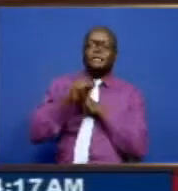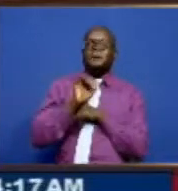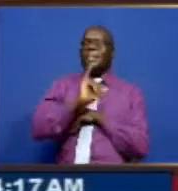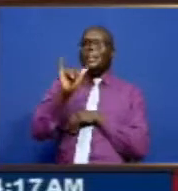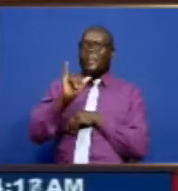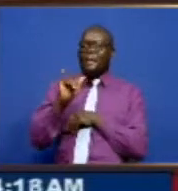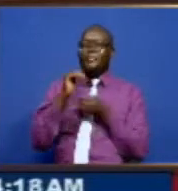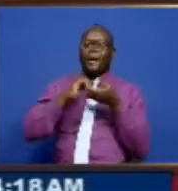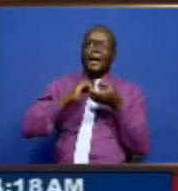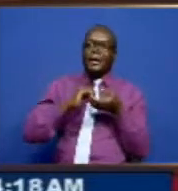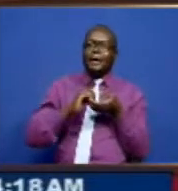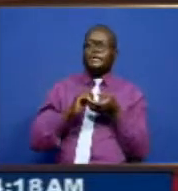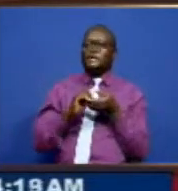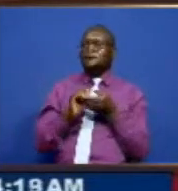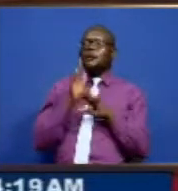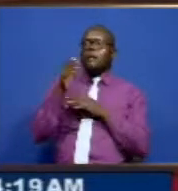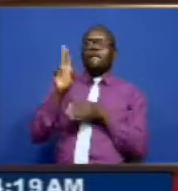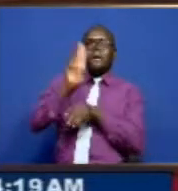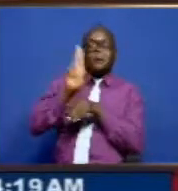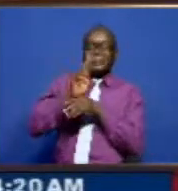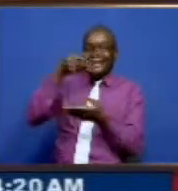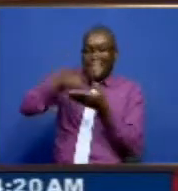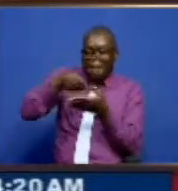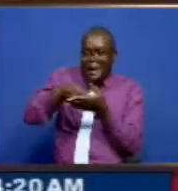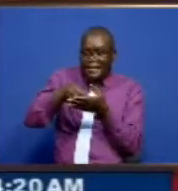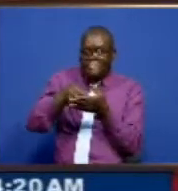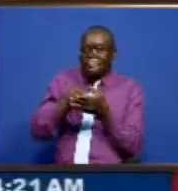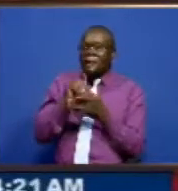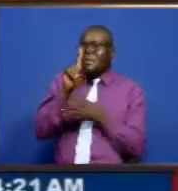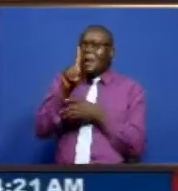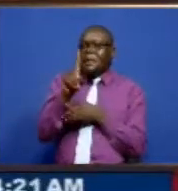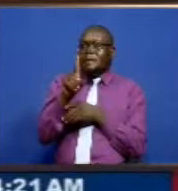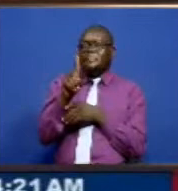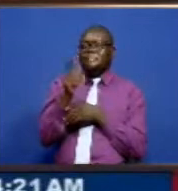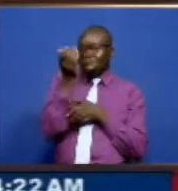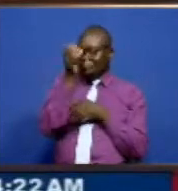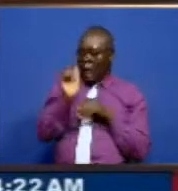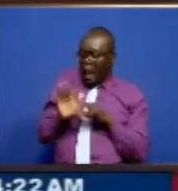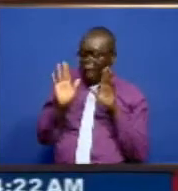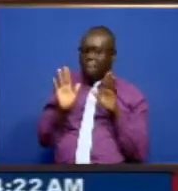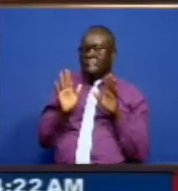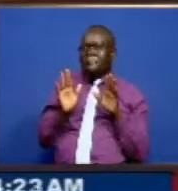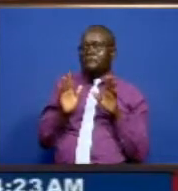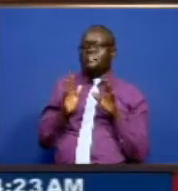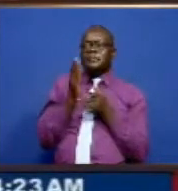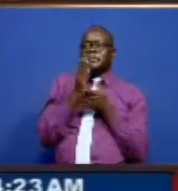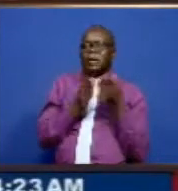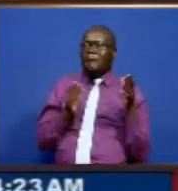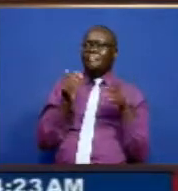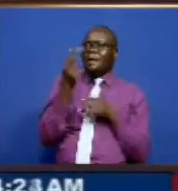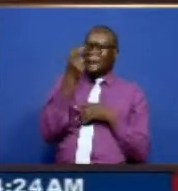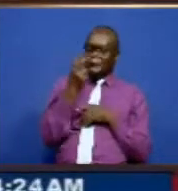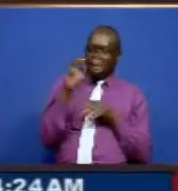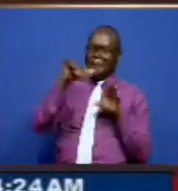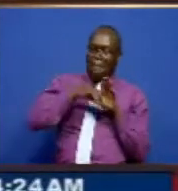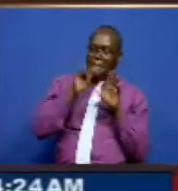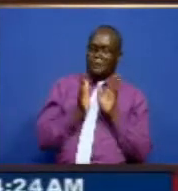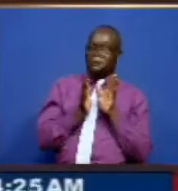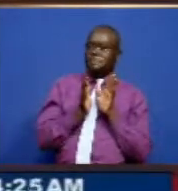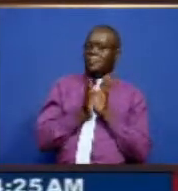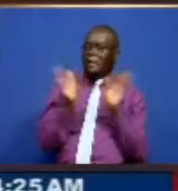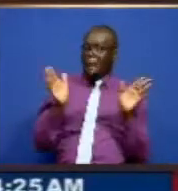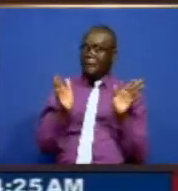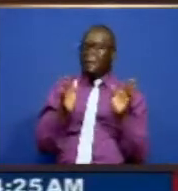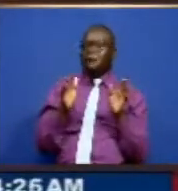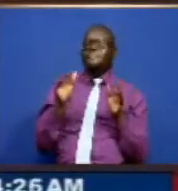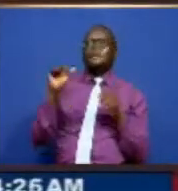and engaged in overspending sprees in wanton abandon, leaving the unsuspecting members of the public worse